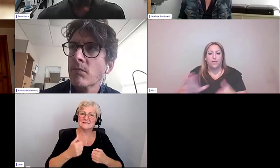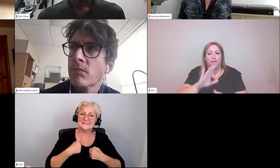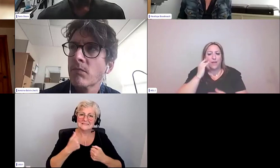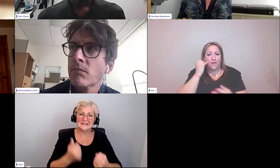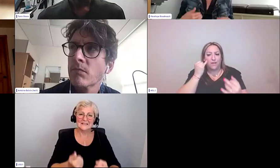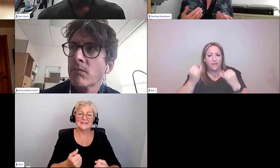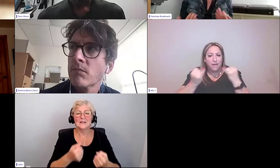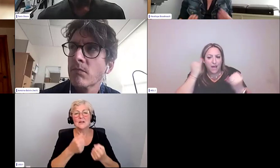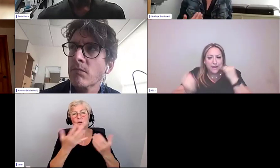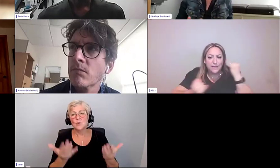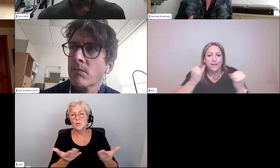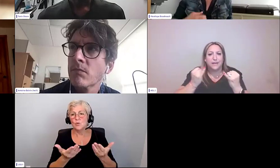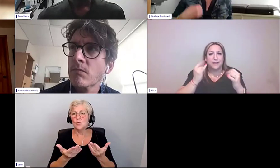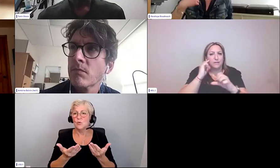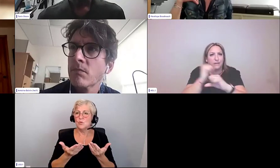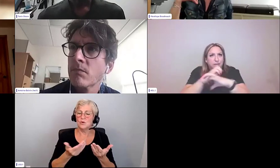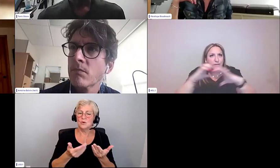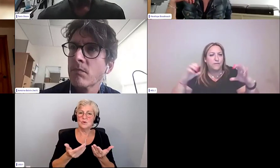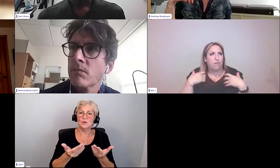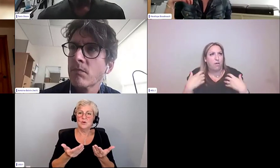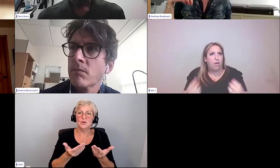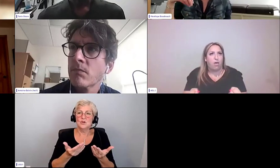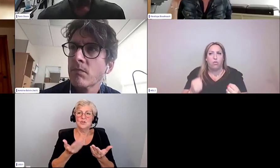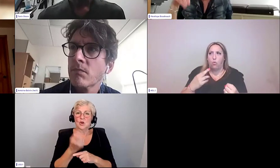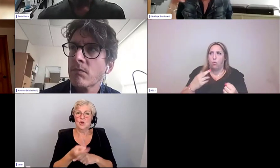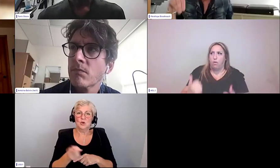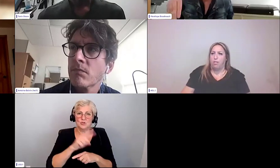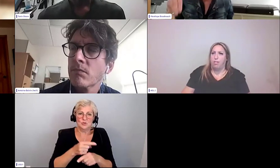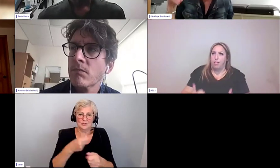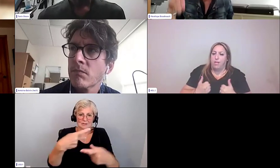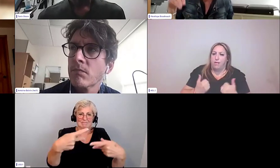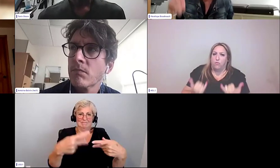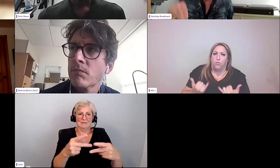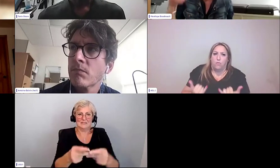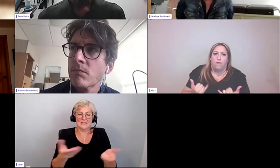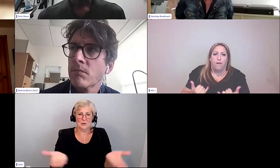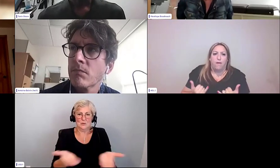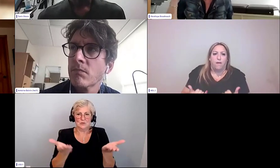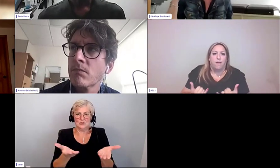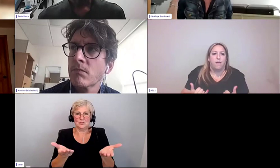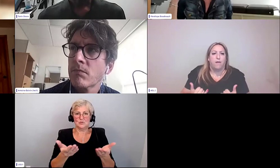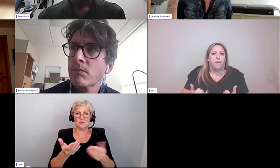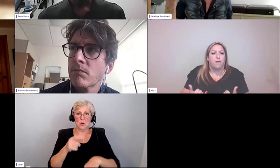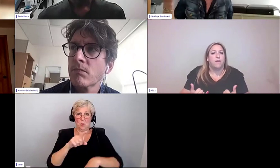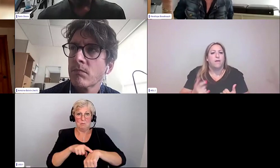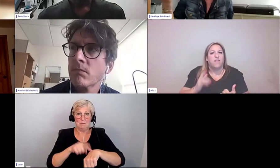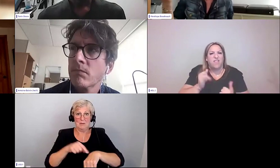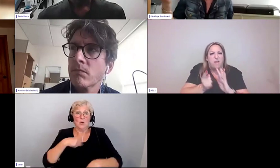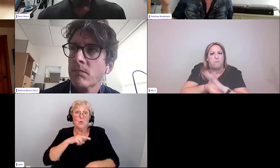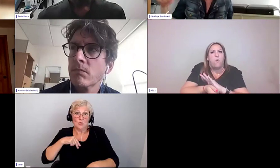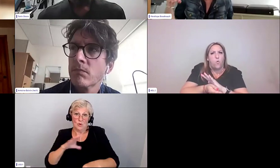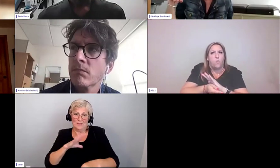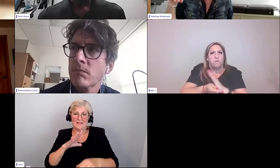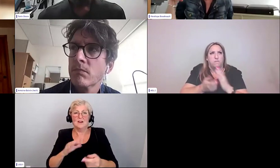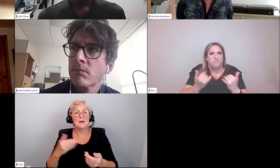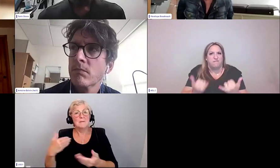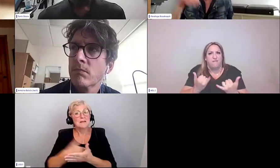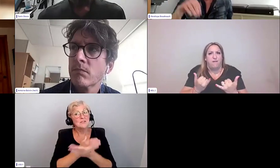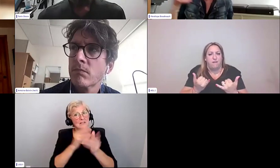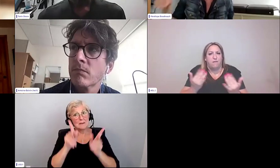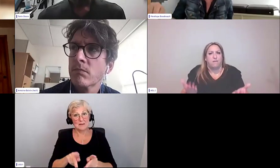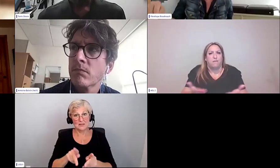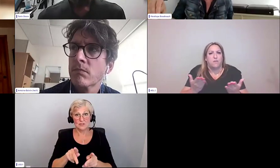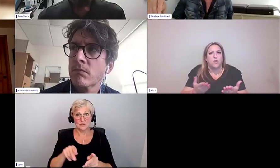is of their health or their presence today in that moment, which is present, because